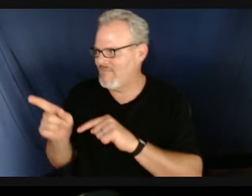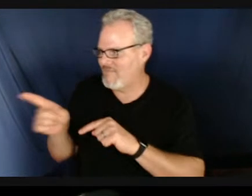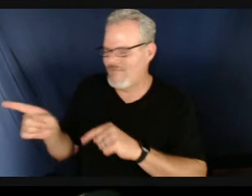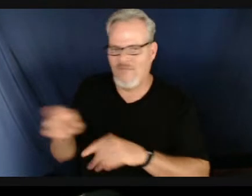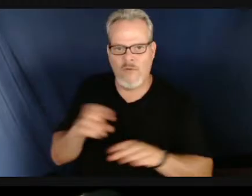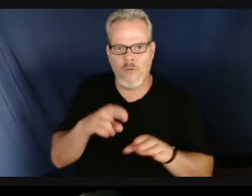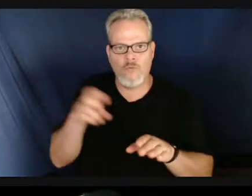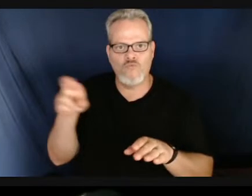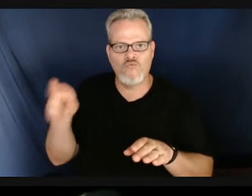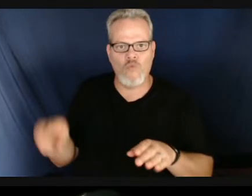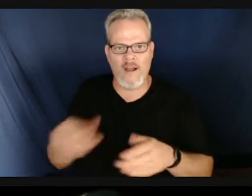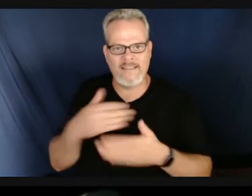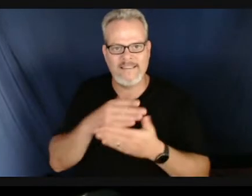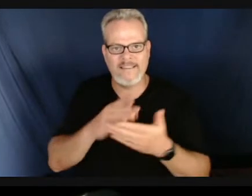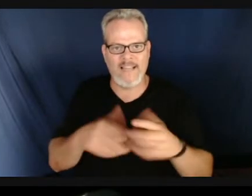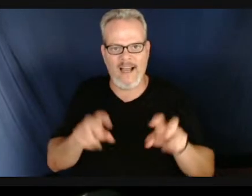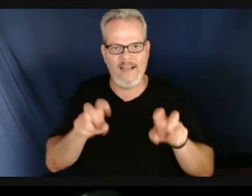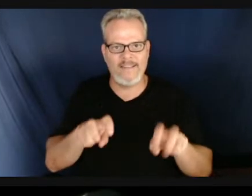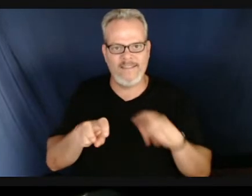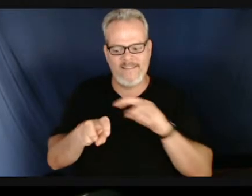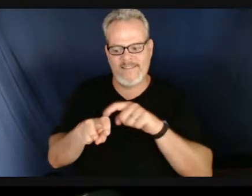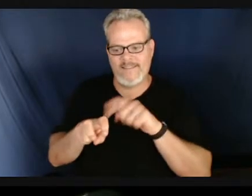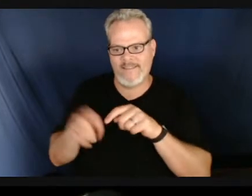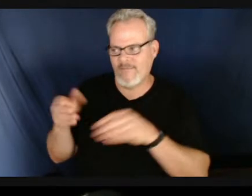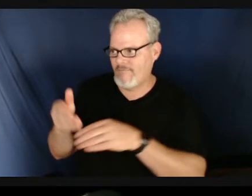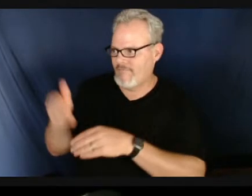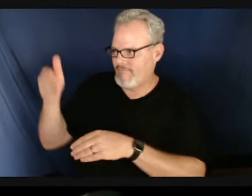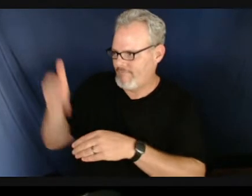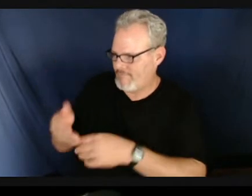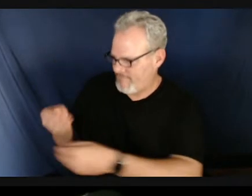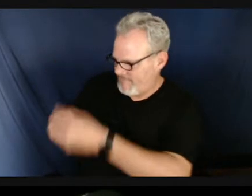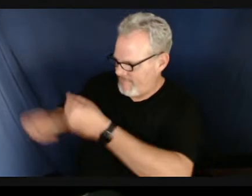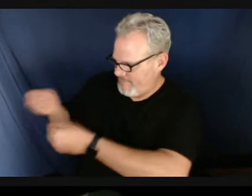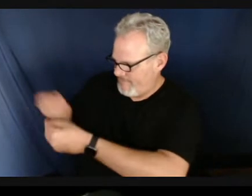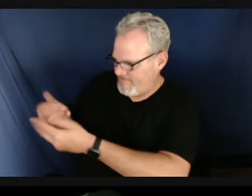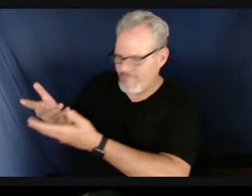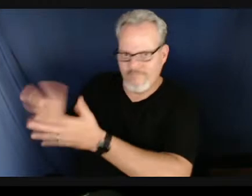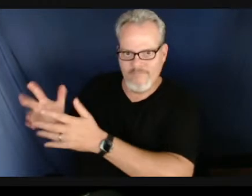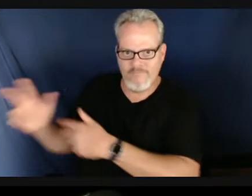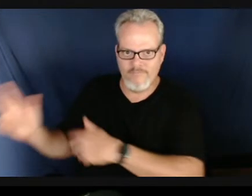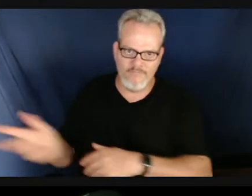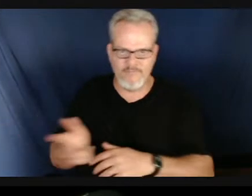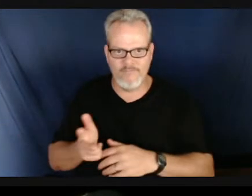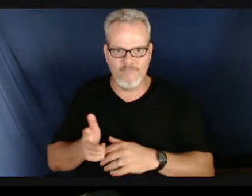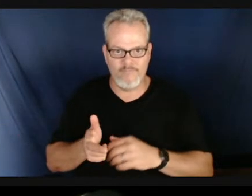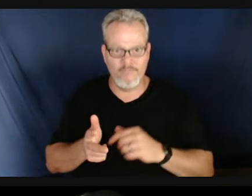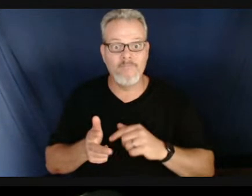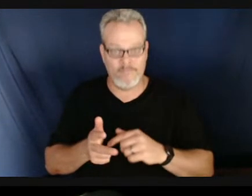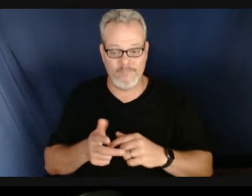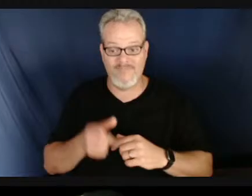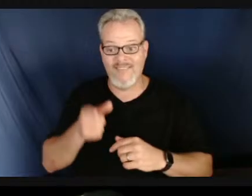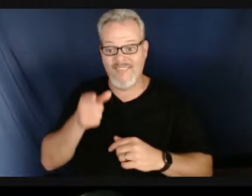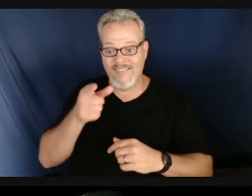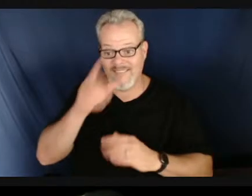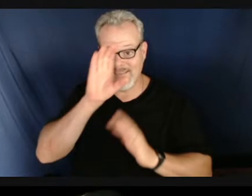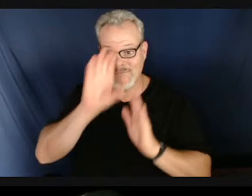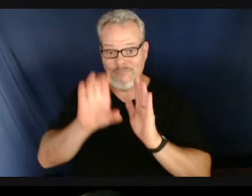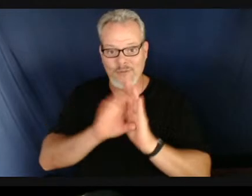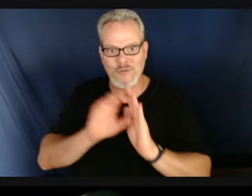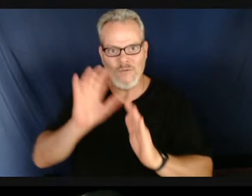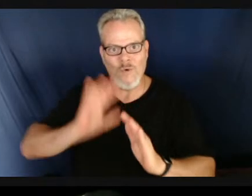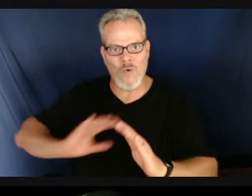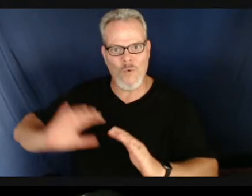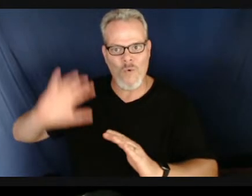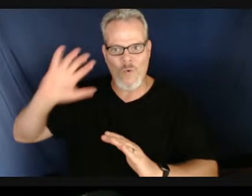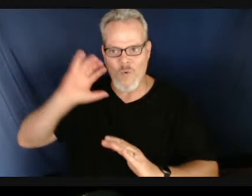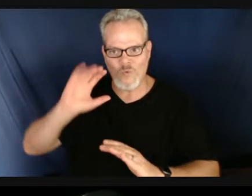attention to that. And that's a shot of the old Kilauea Visitor Center that they are remodeling that is closed. If you need to go